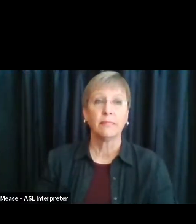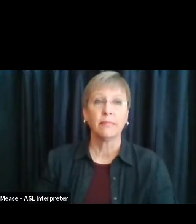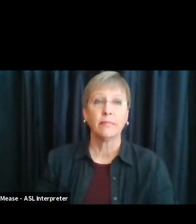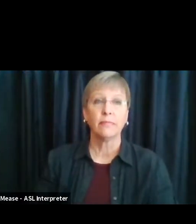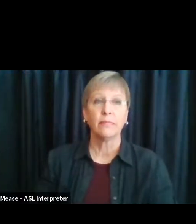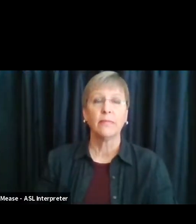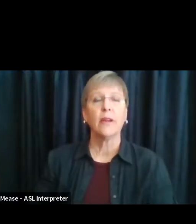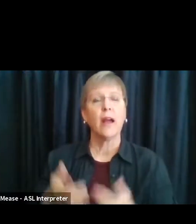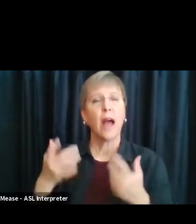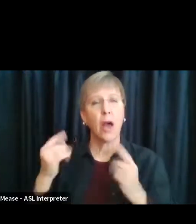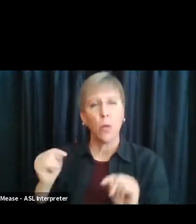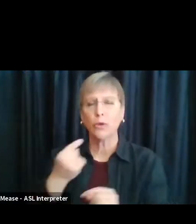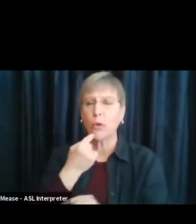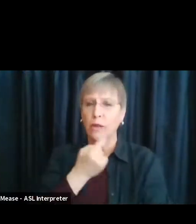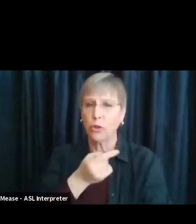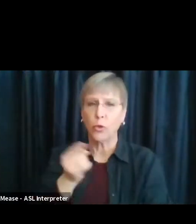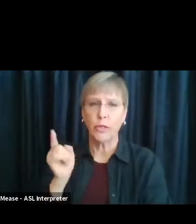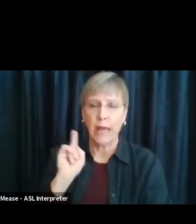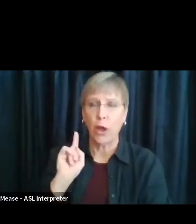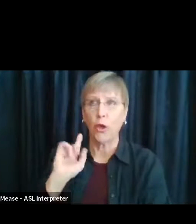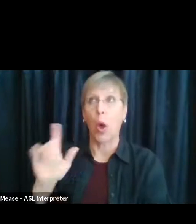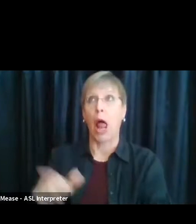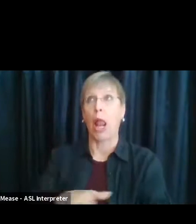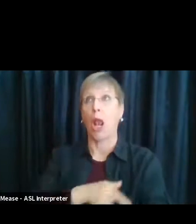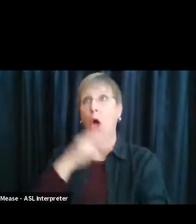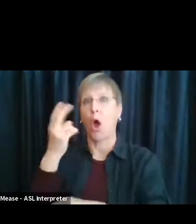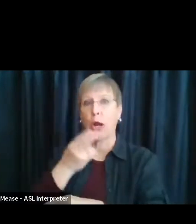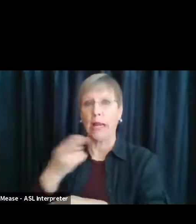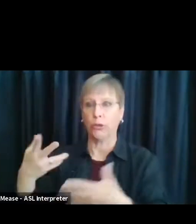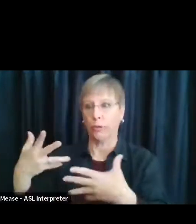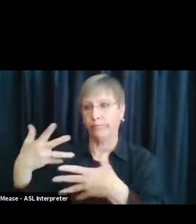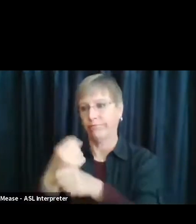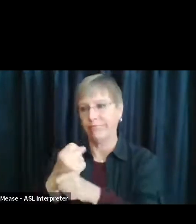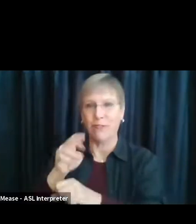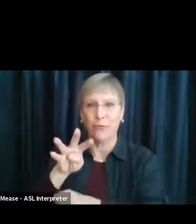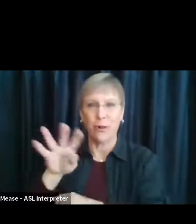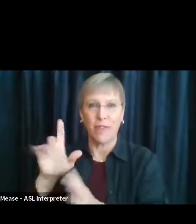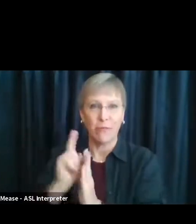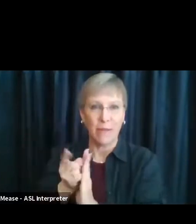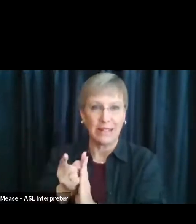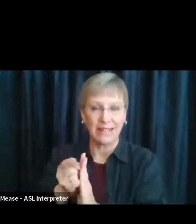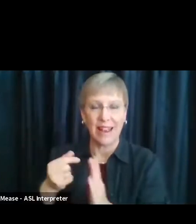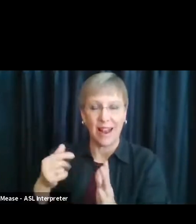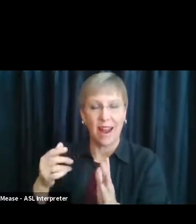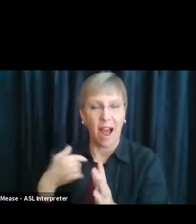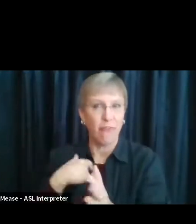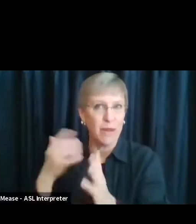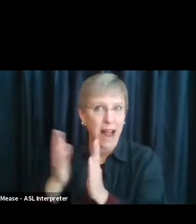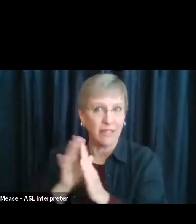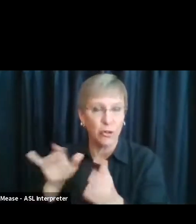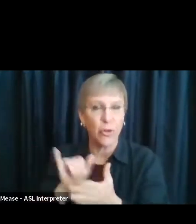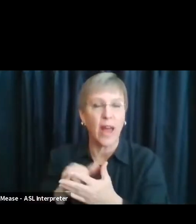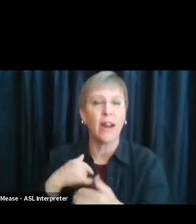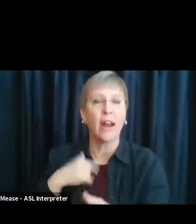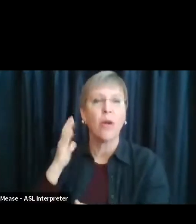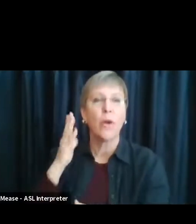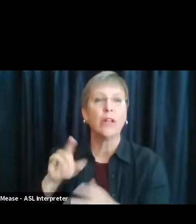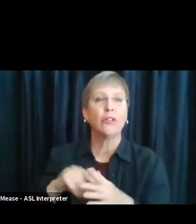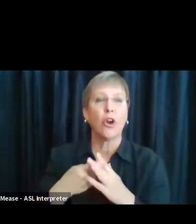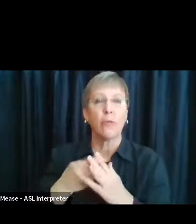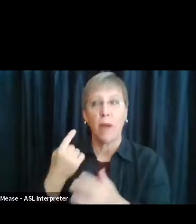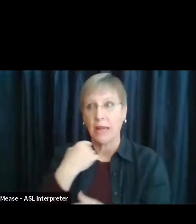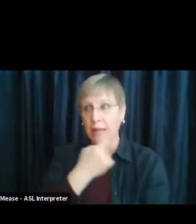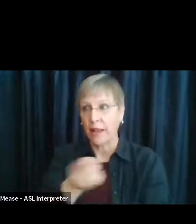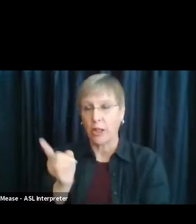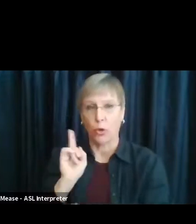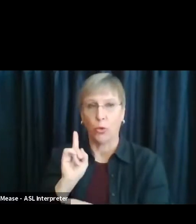I'll try to tell you a long history and make it 45 minutes, as I've been asked. And I will start by telling